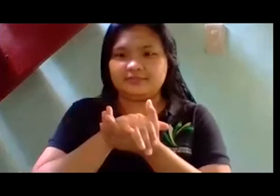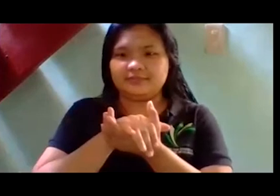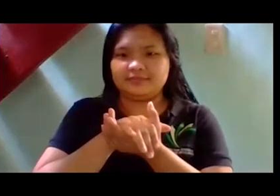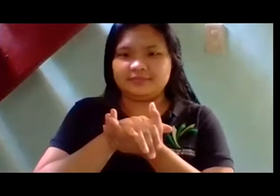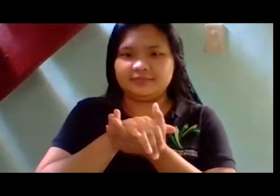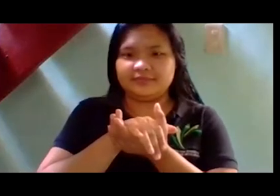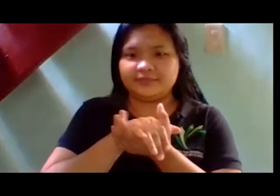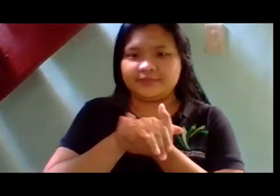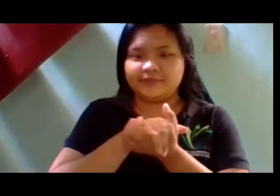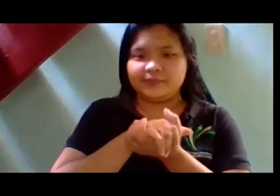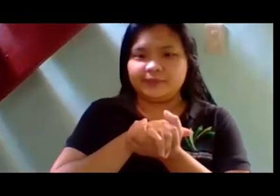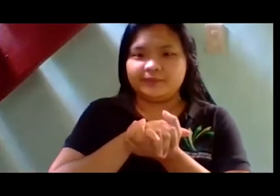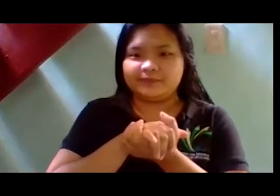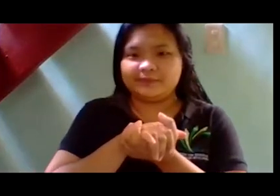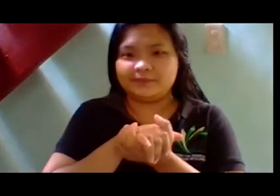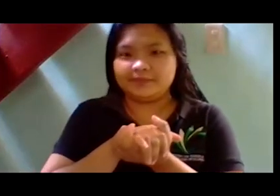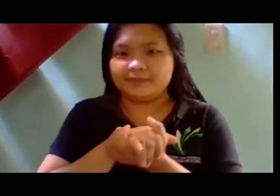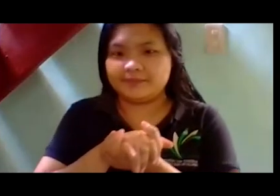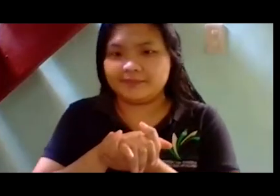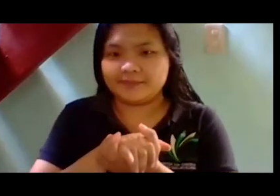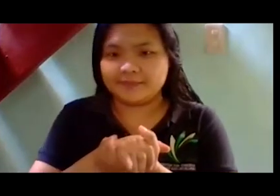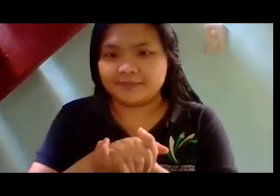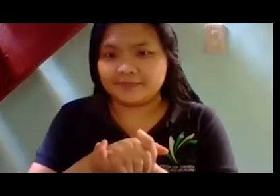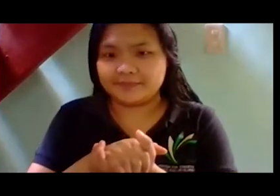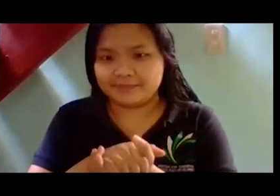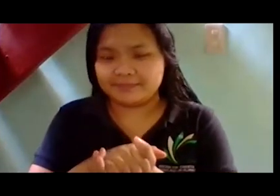This is my wife. Yes. Okay.